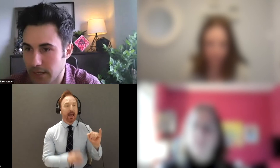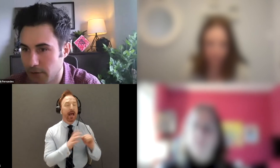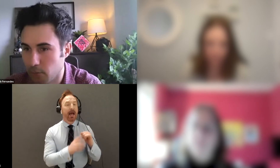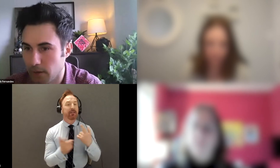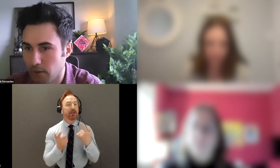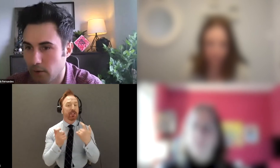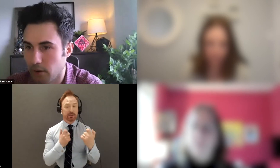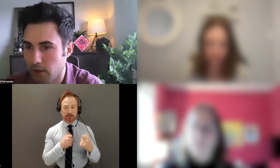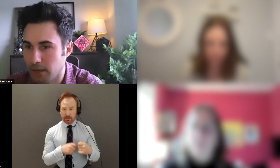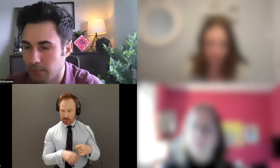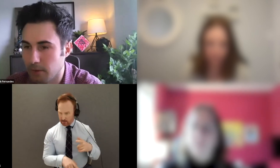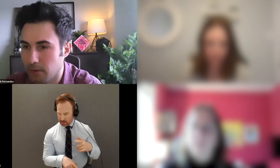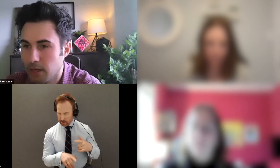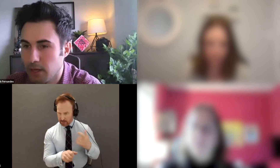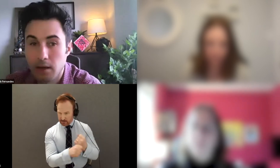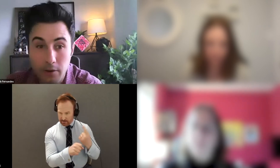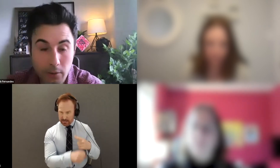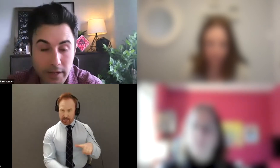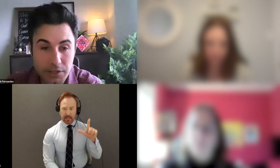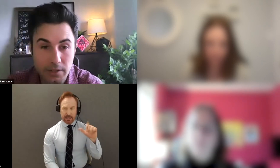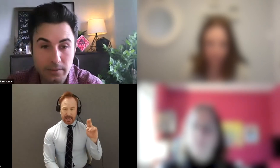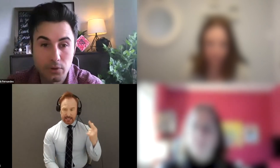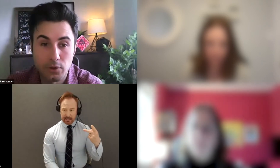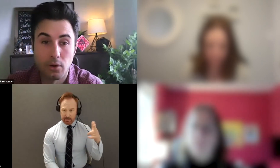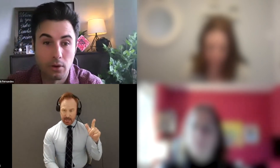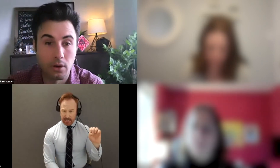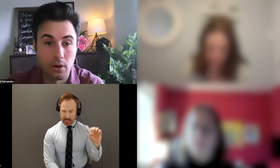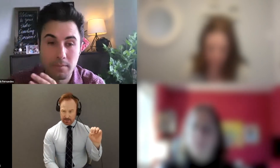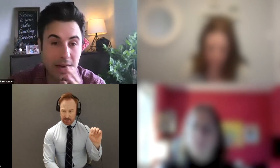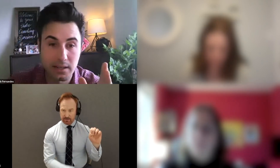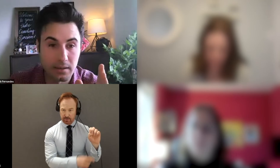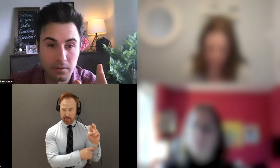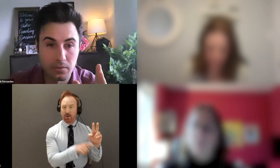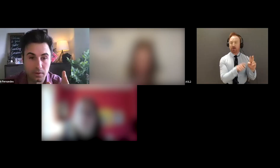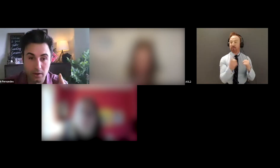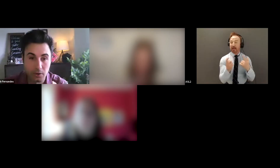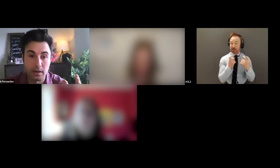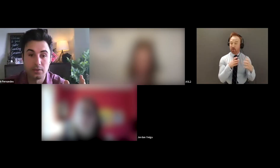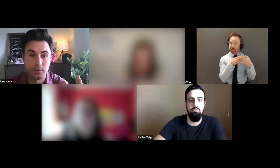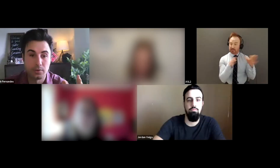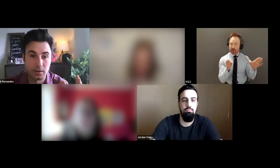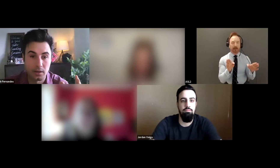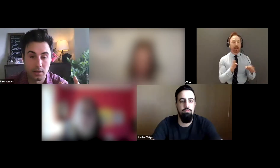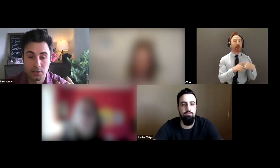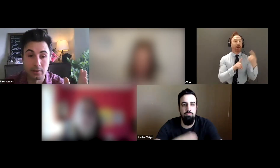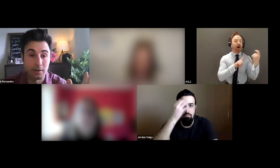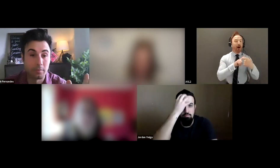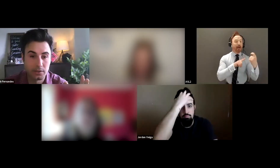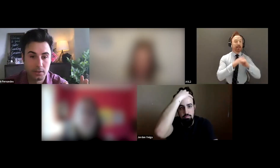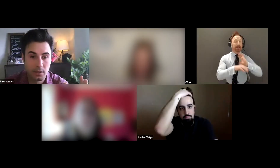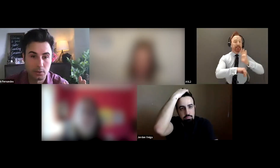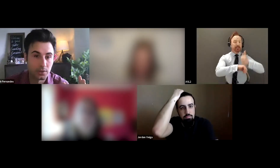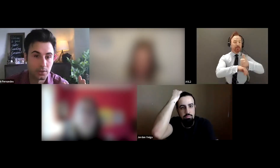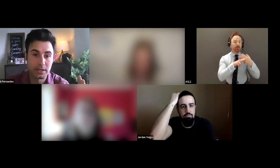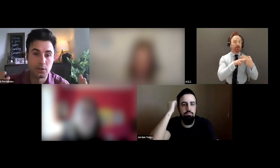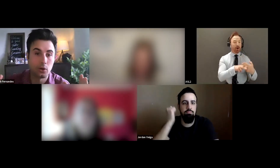video, like a generic one, or automated email? Oh, good question. So automatically, Vidyard creates what's called a sharing